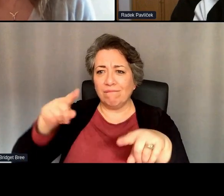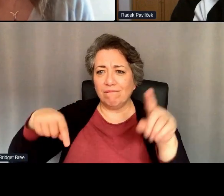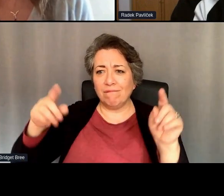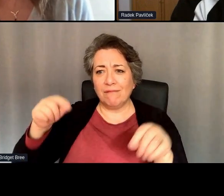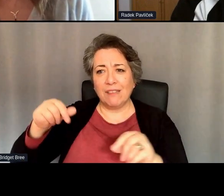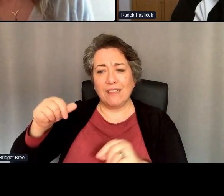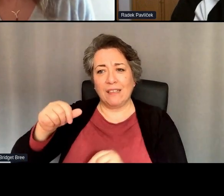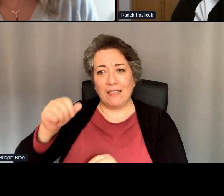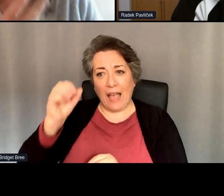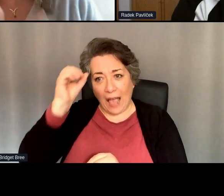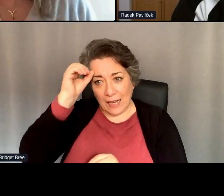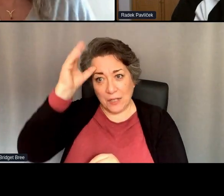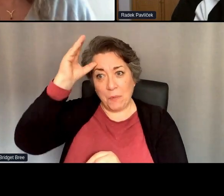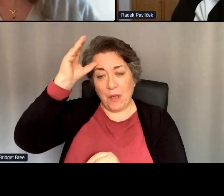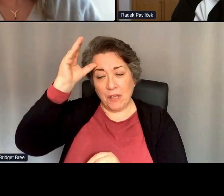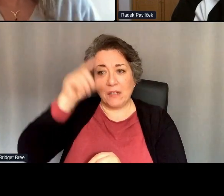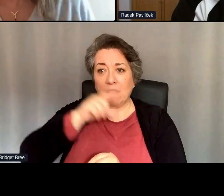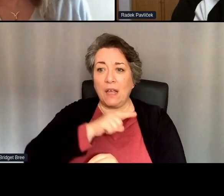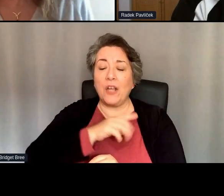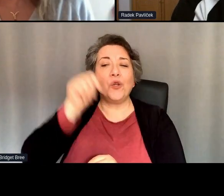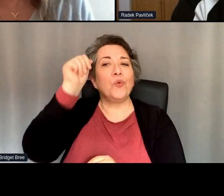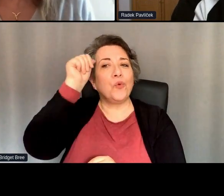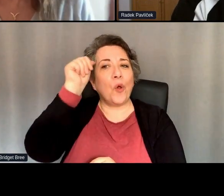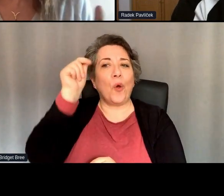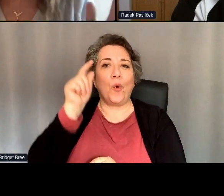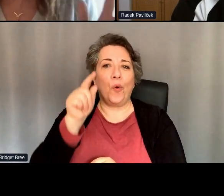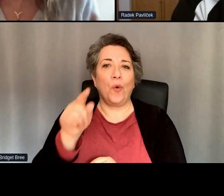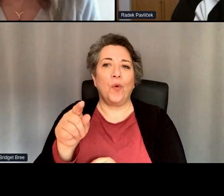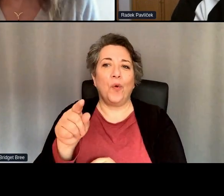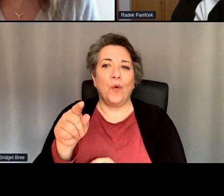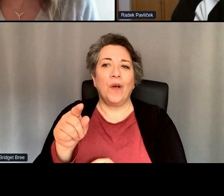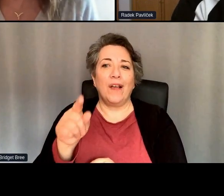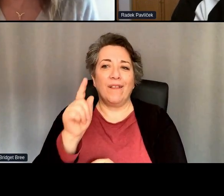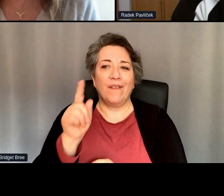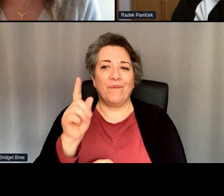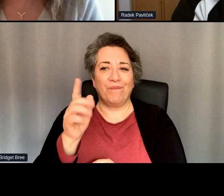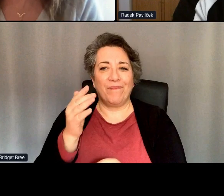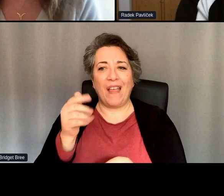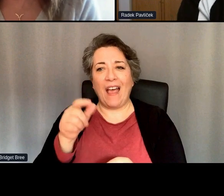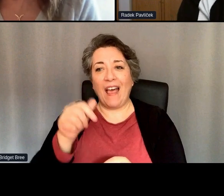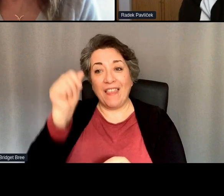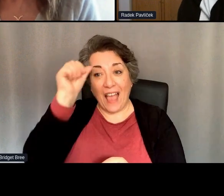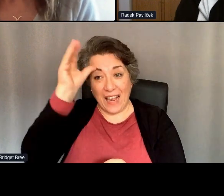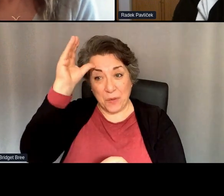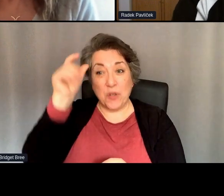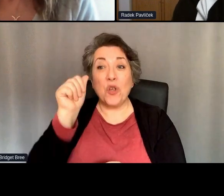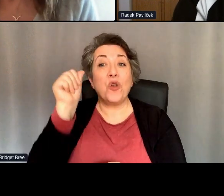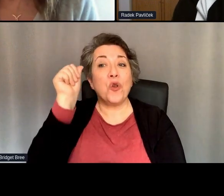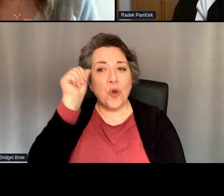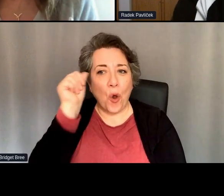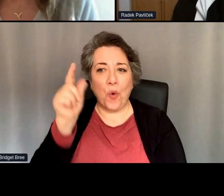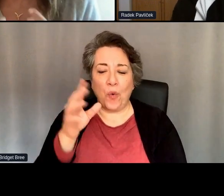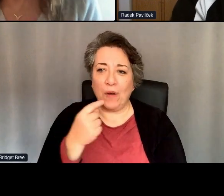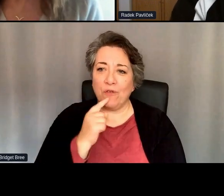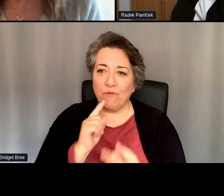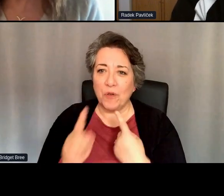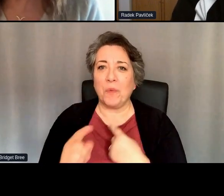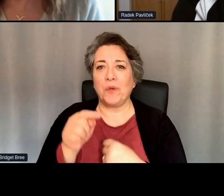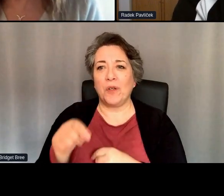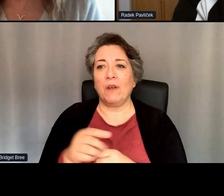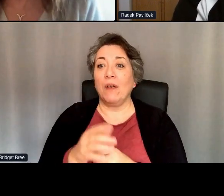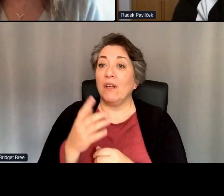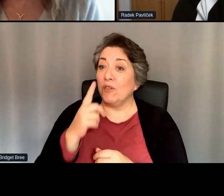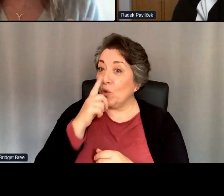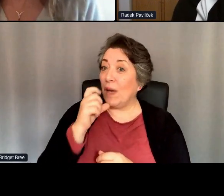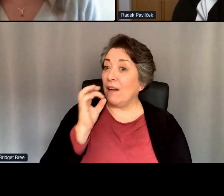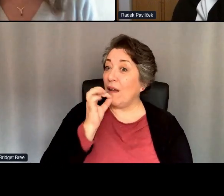because some people say, oh, I can just ask anywhere on Twitter or whatever. And that's true. There are many places where you can get accessibility advice, but